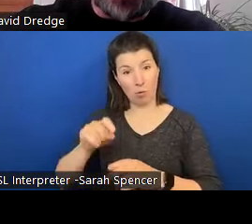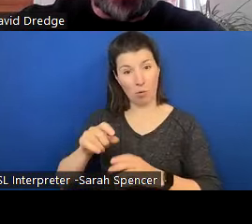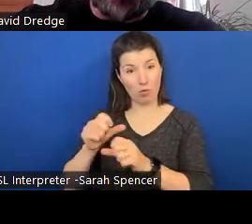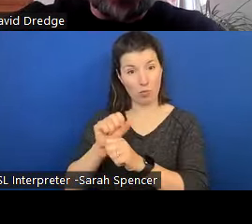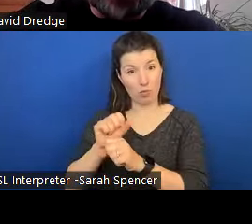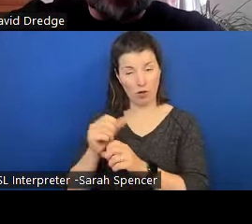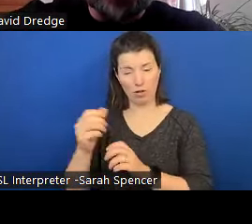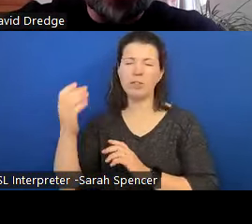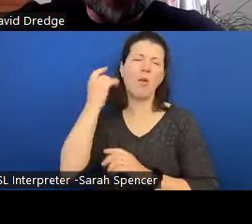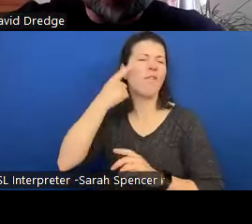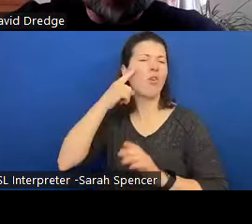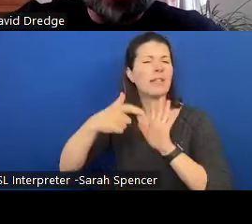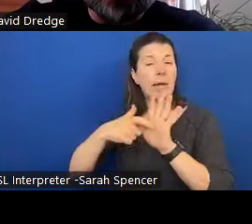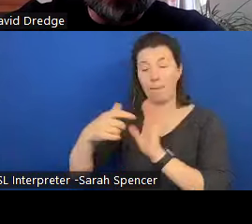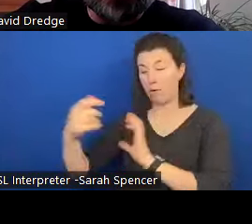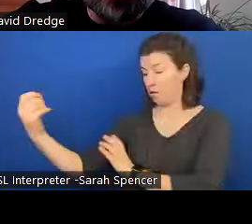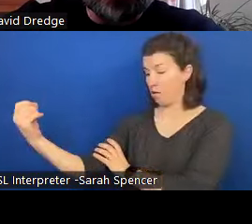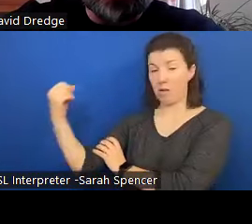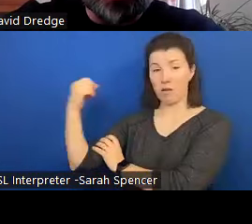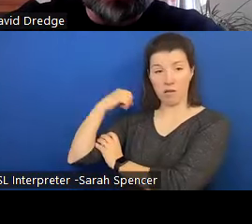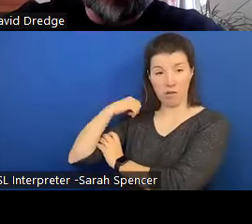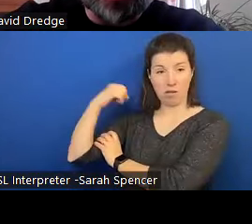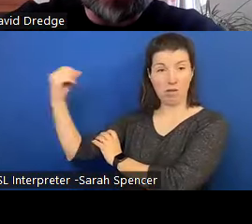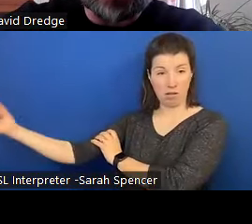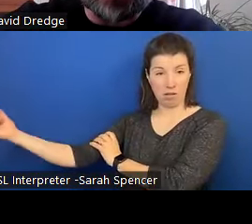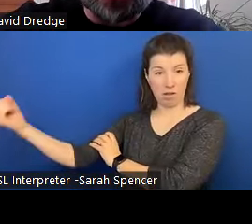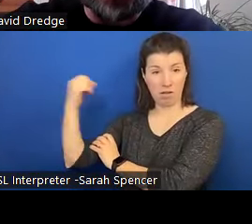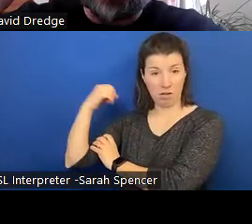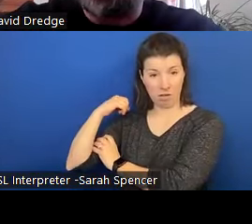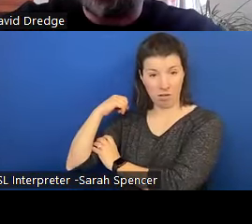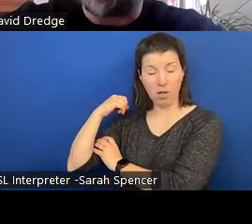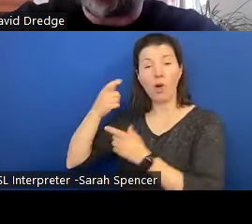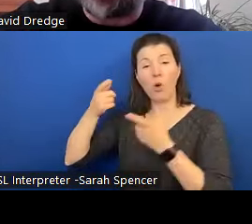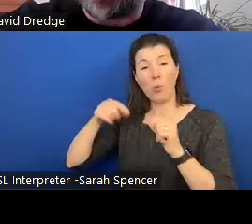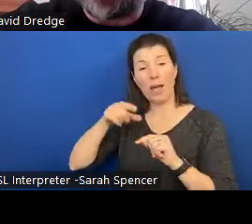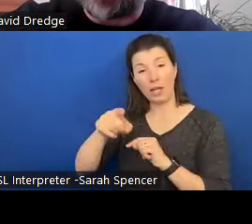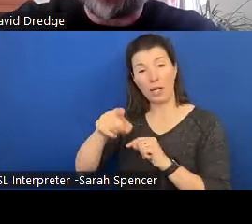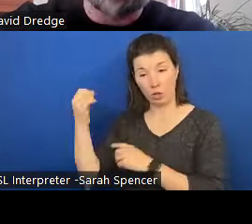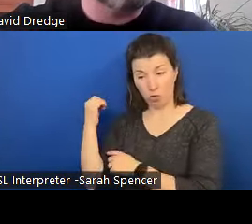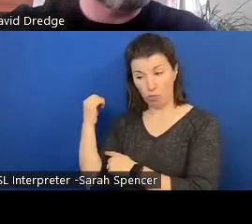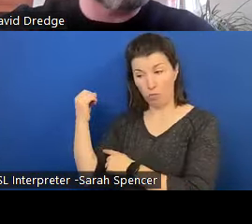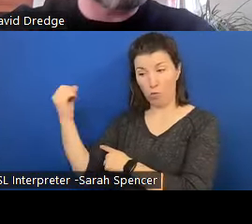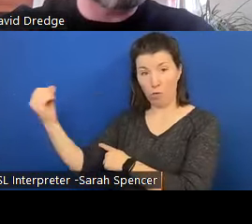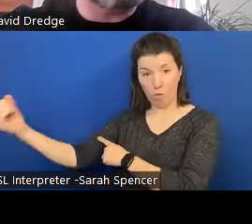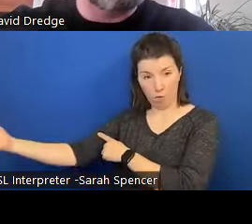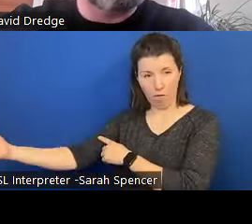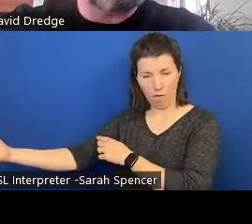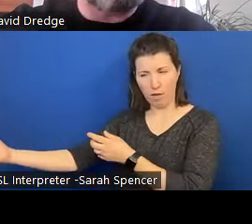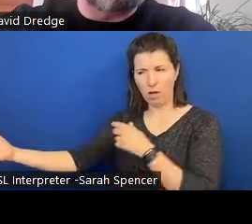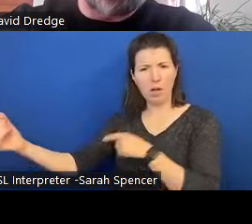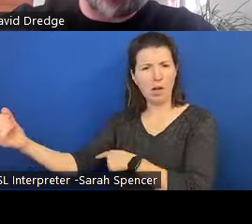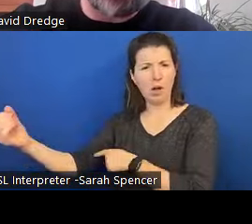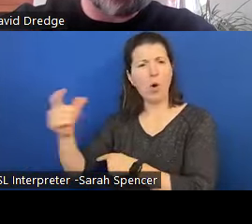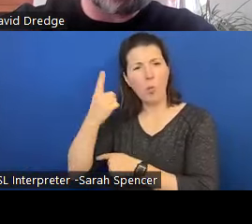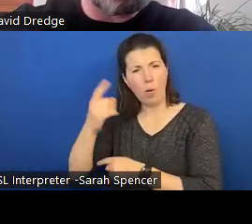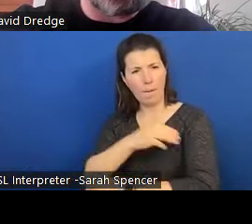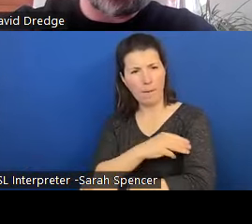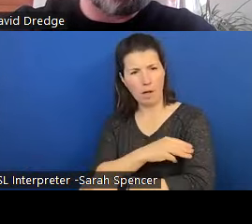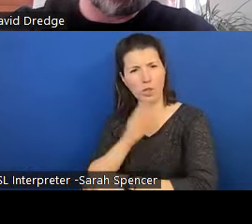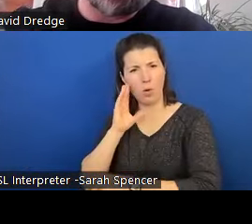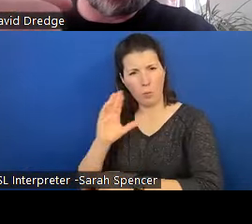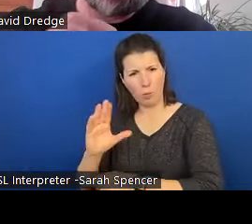your bicep, your triceps is not going to activate. It's because you want to move the arm up. So if both happen at the